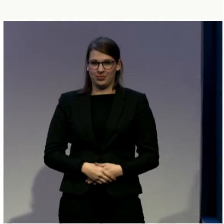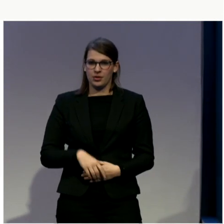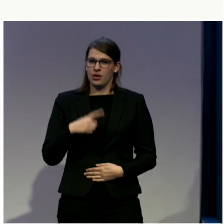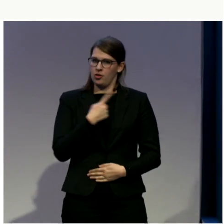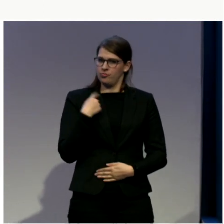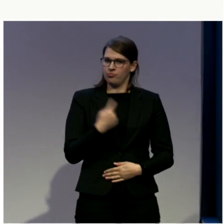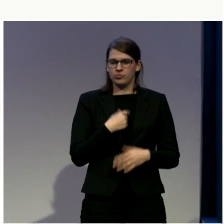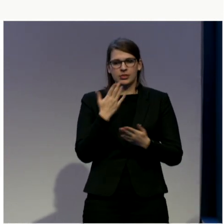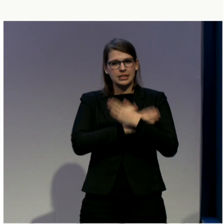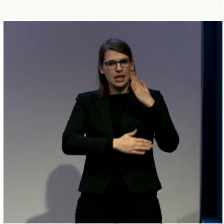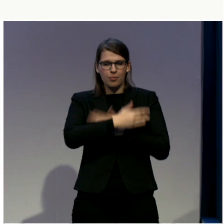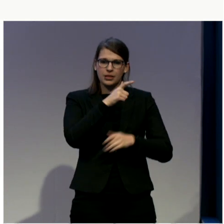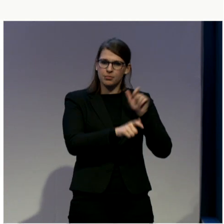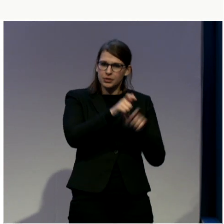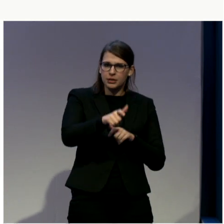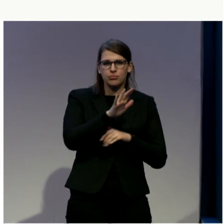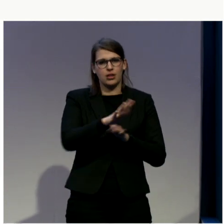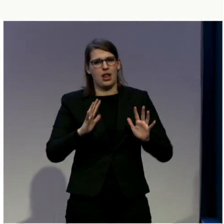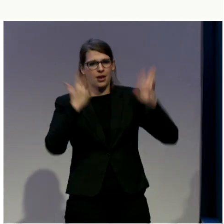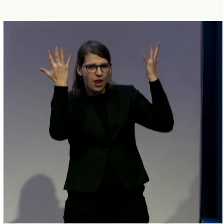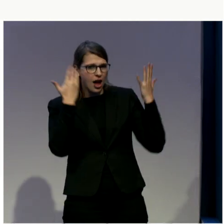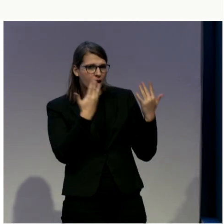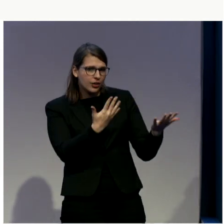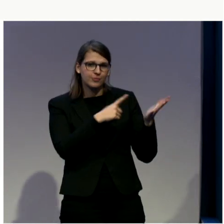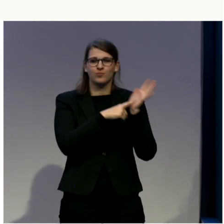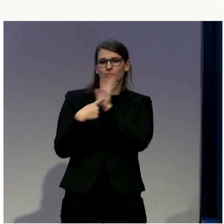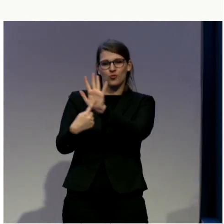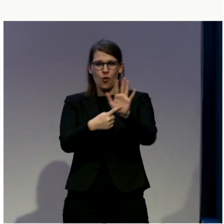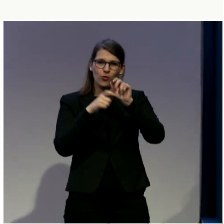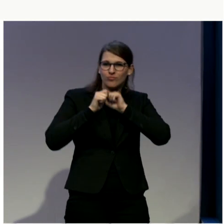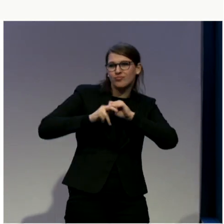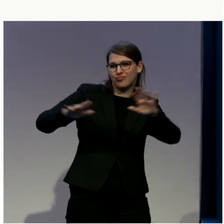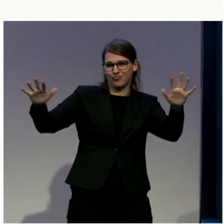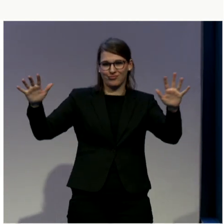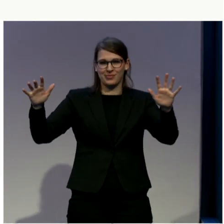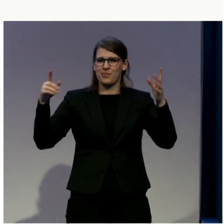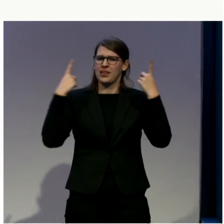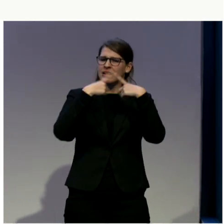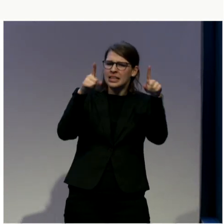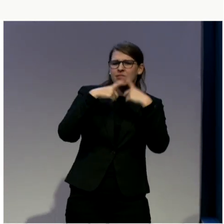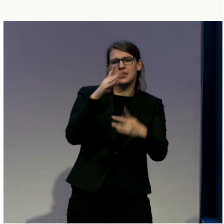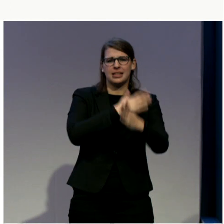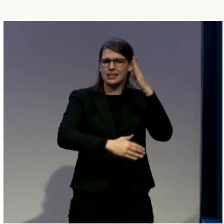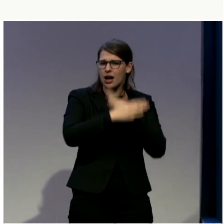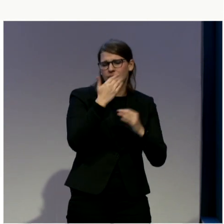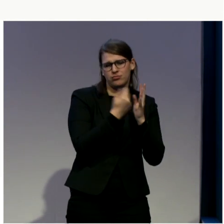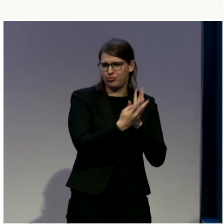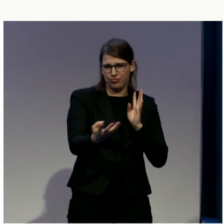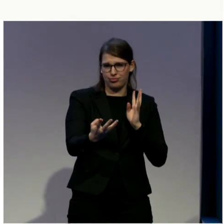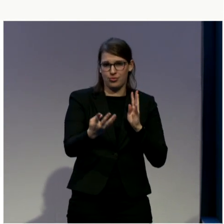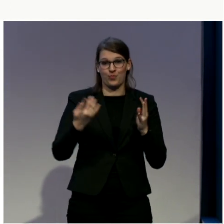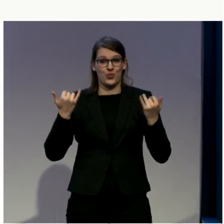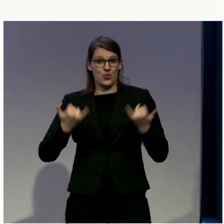of people with different abilities and across the spectrum. And as you've seen two of the films here at the conference that we've